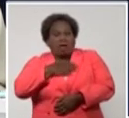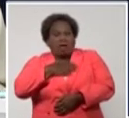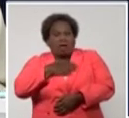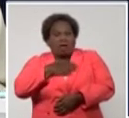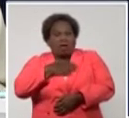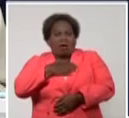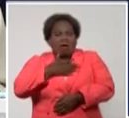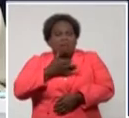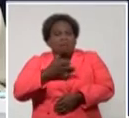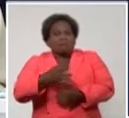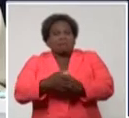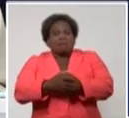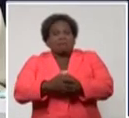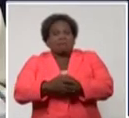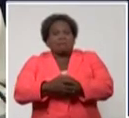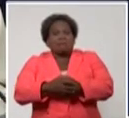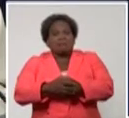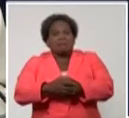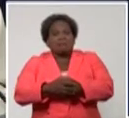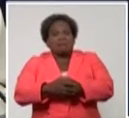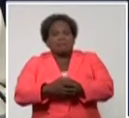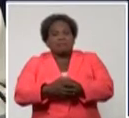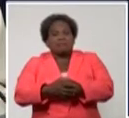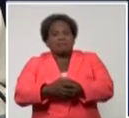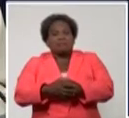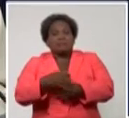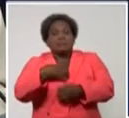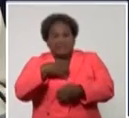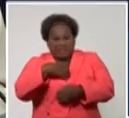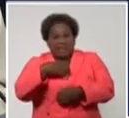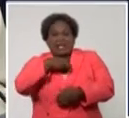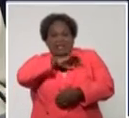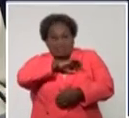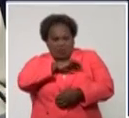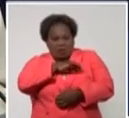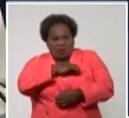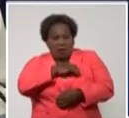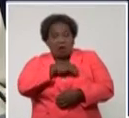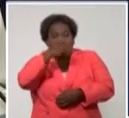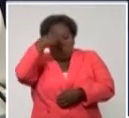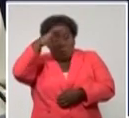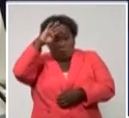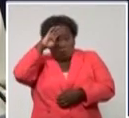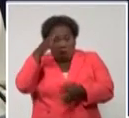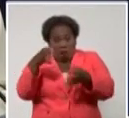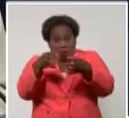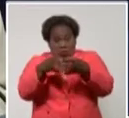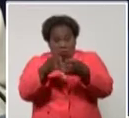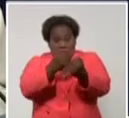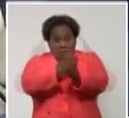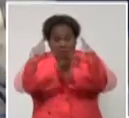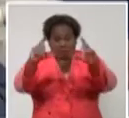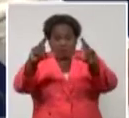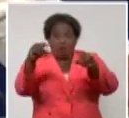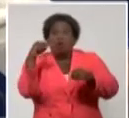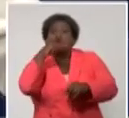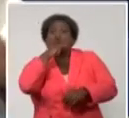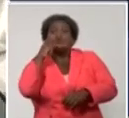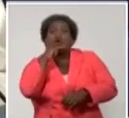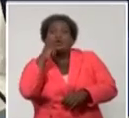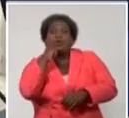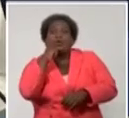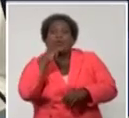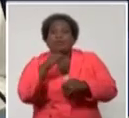of 3.65, lower than yesterday's. Next is Mayabeque with a rate of 0.26, also lower